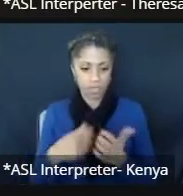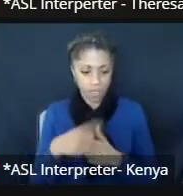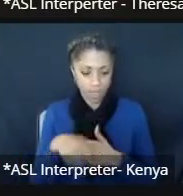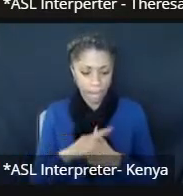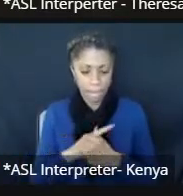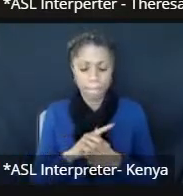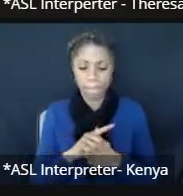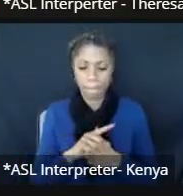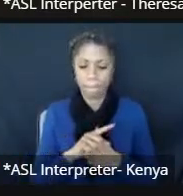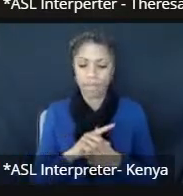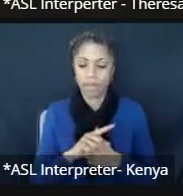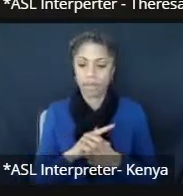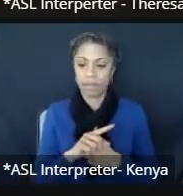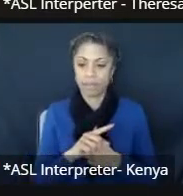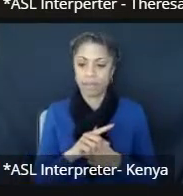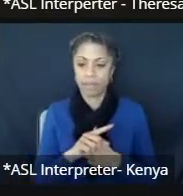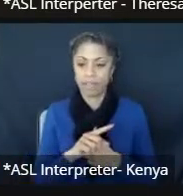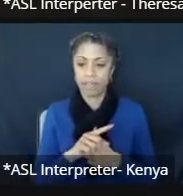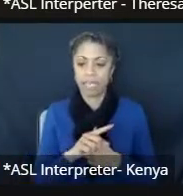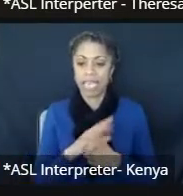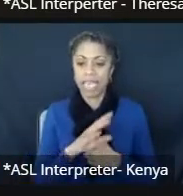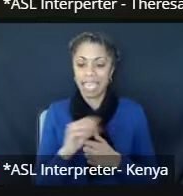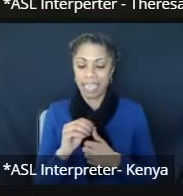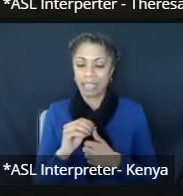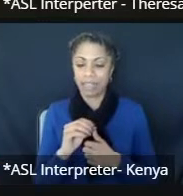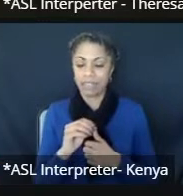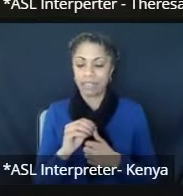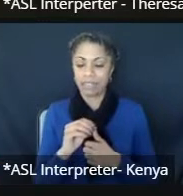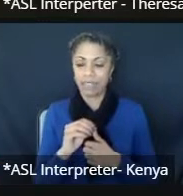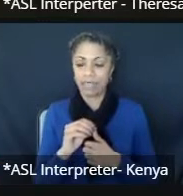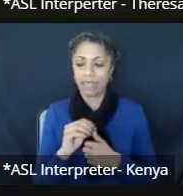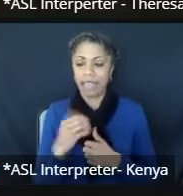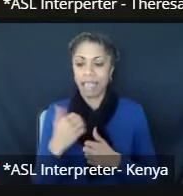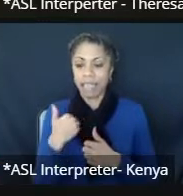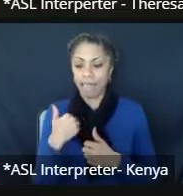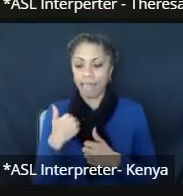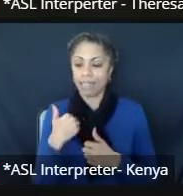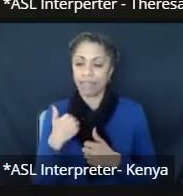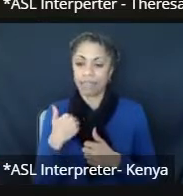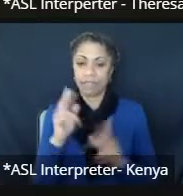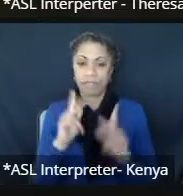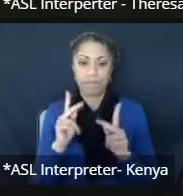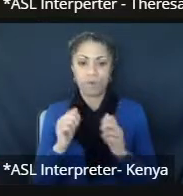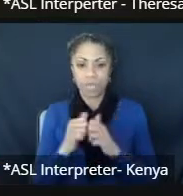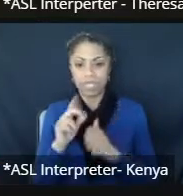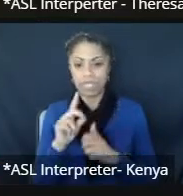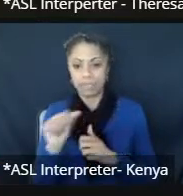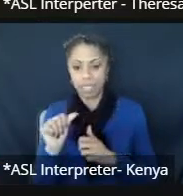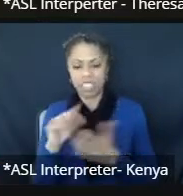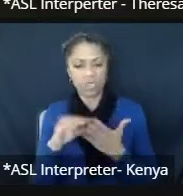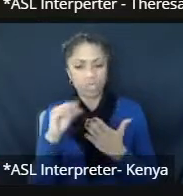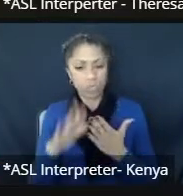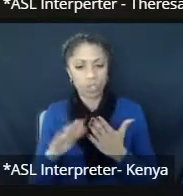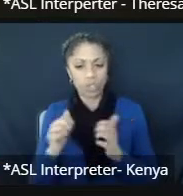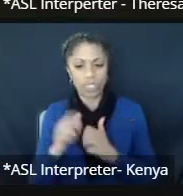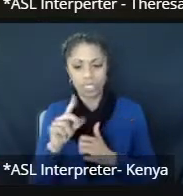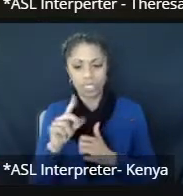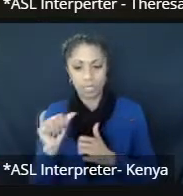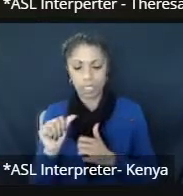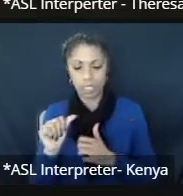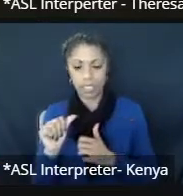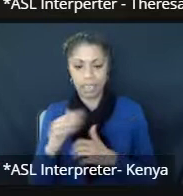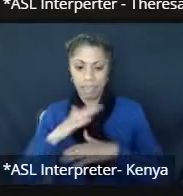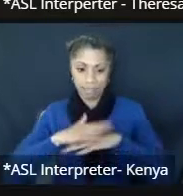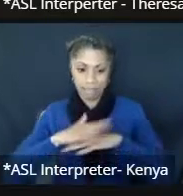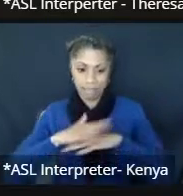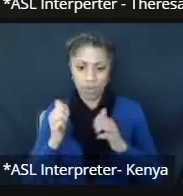most areas of need are students with disabilities. And so having those folks at the table outside of our traditional